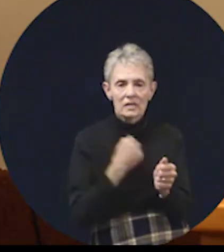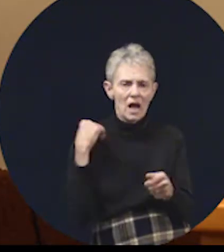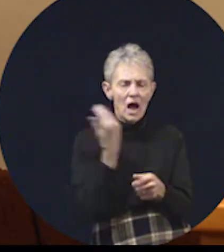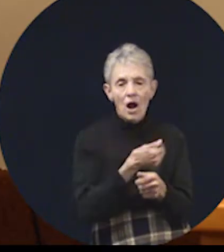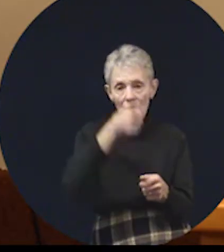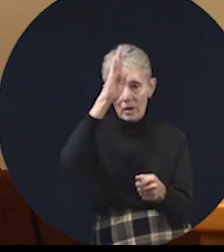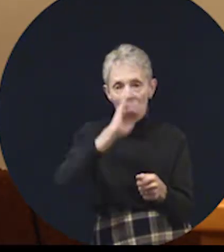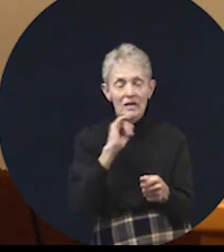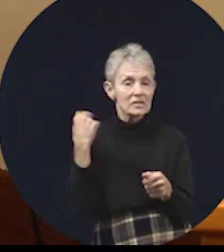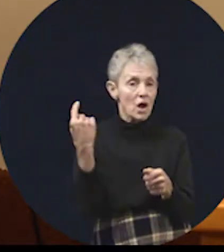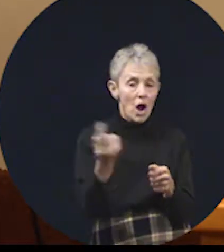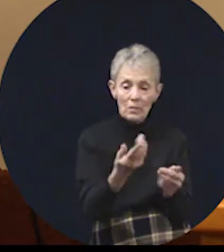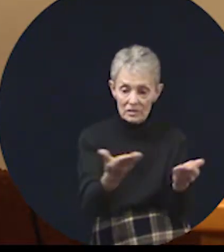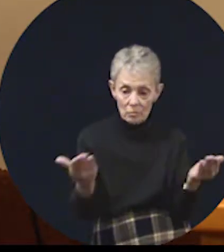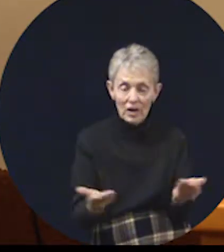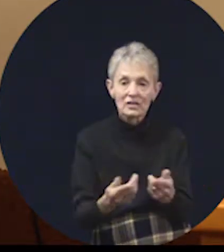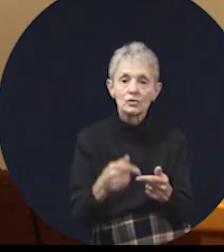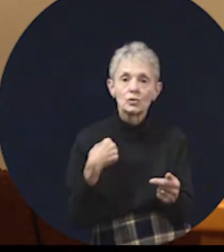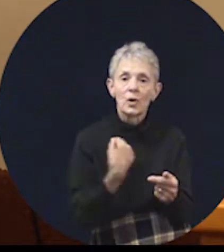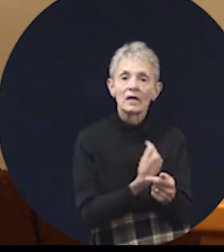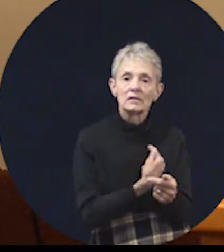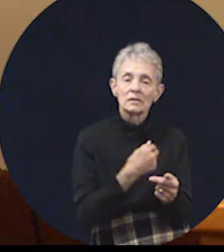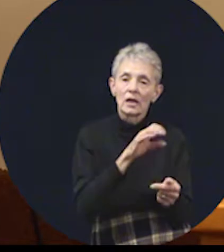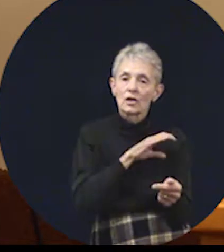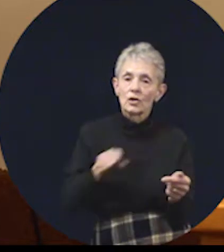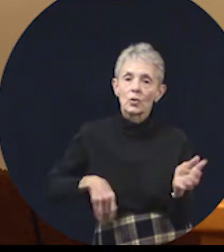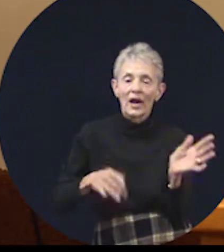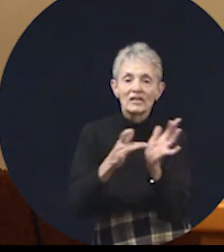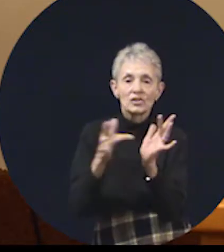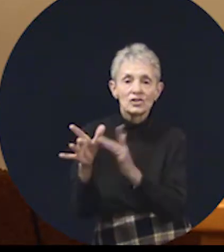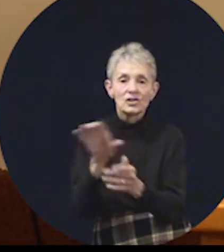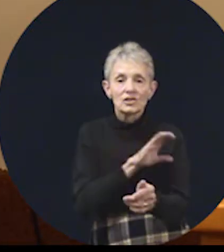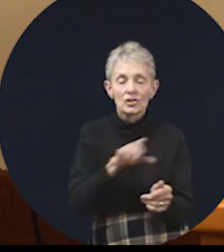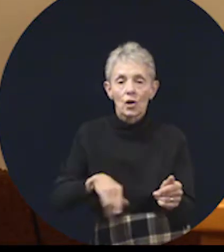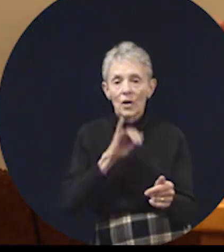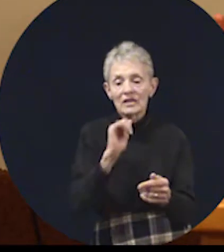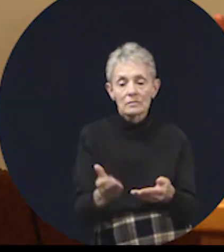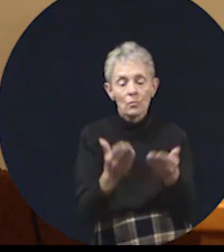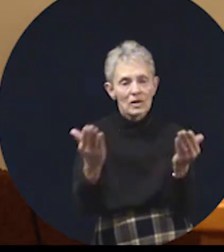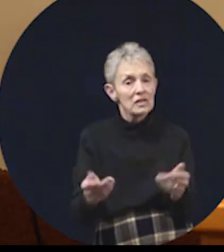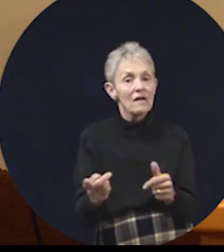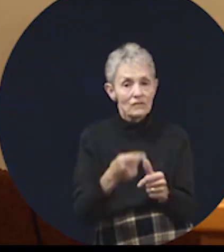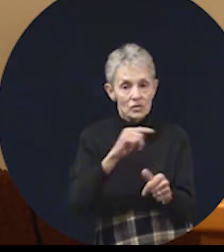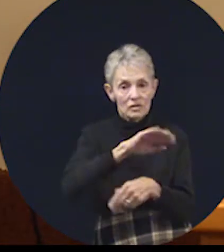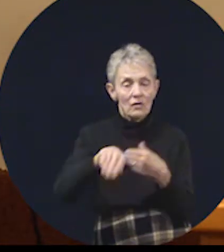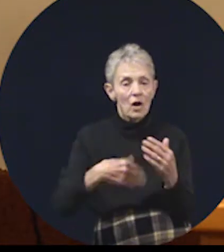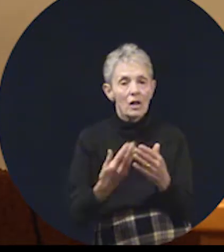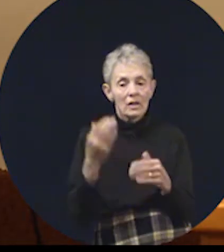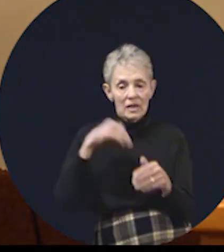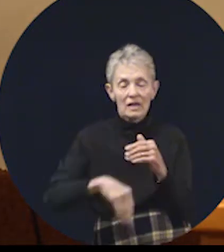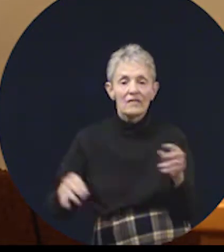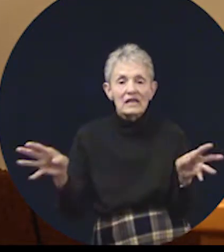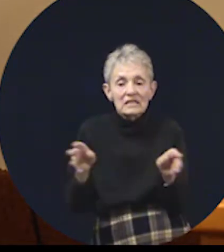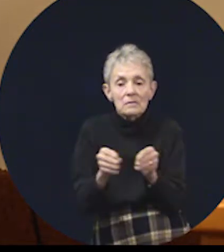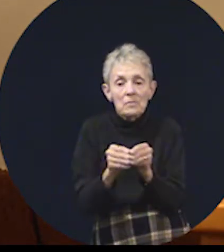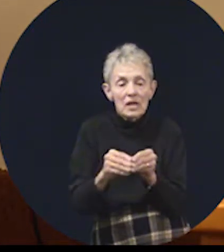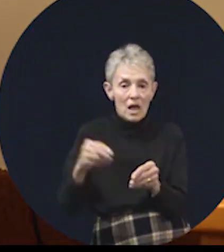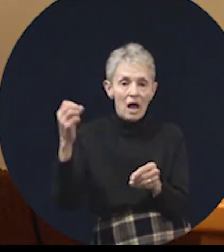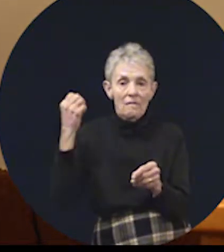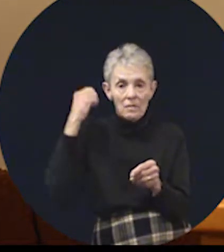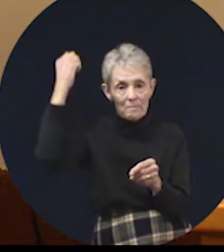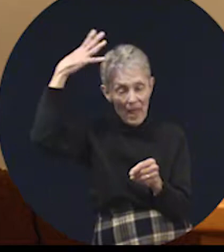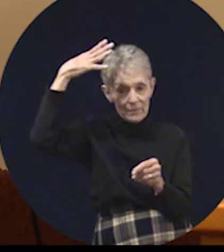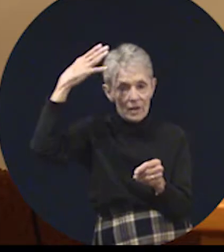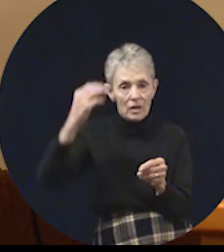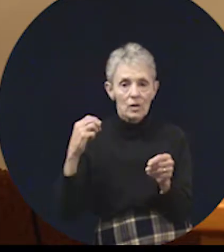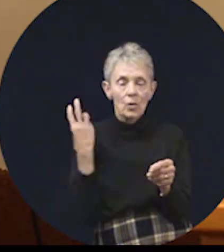always present to us. Christ Jesus the Lord is present to us, first of all in the assembly of the baptized. We all